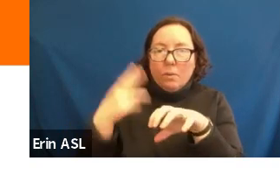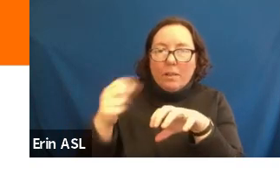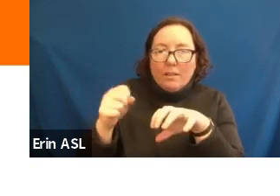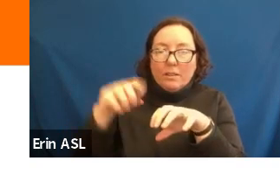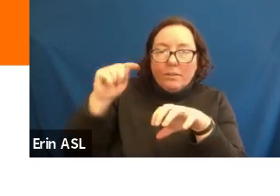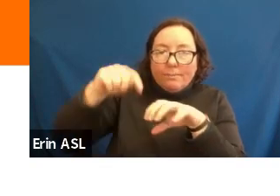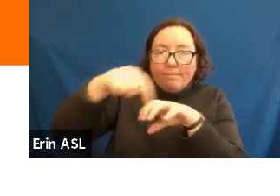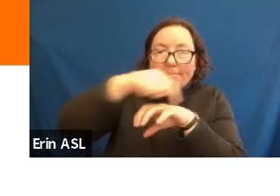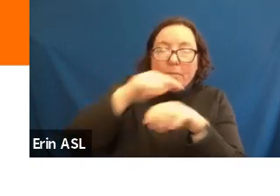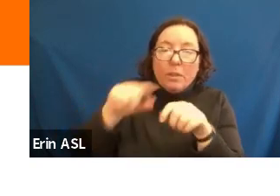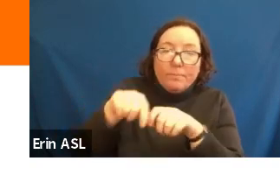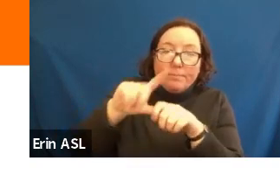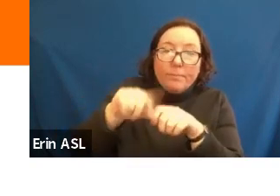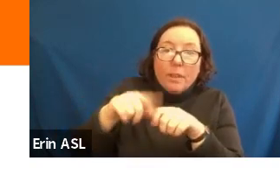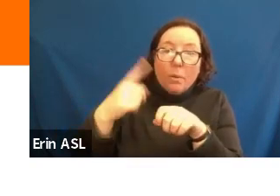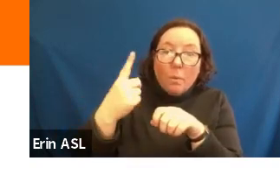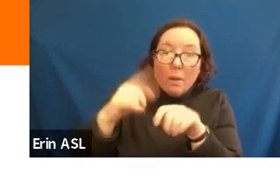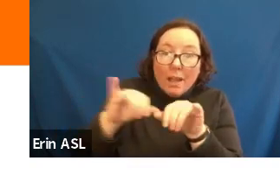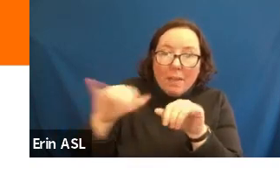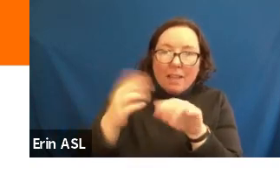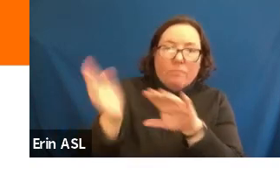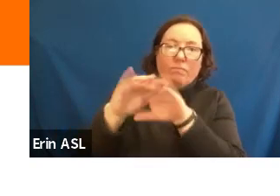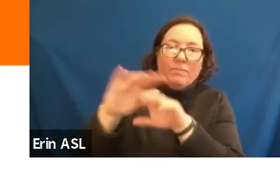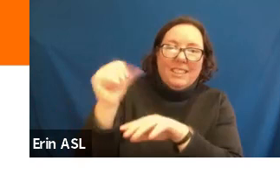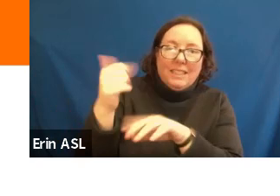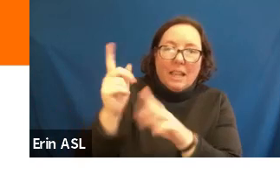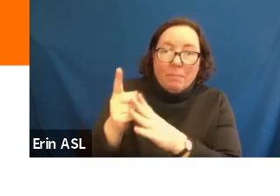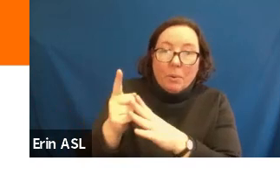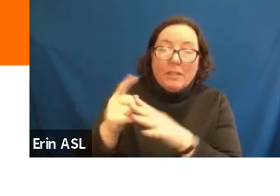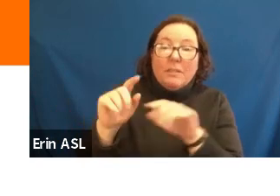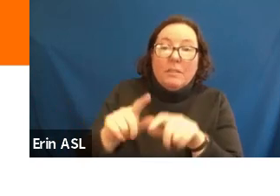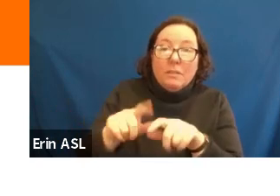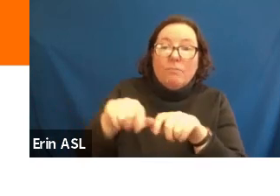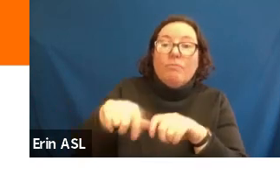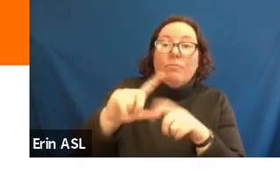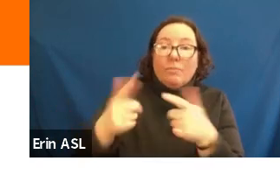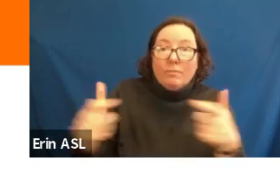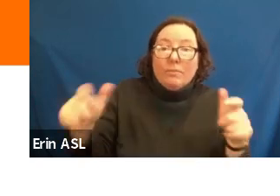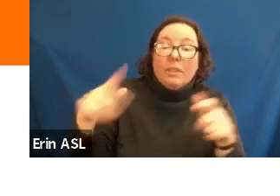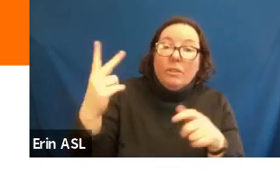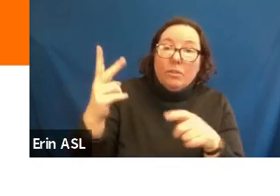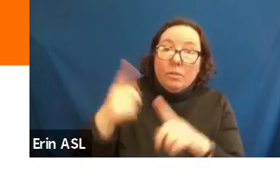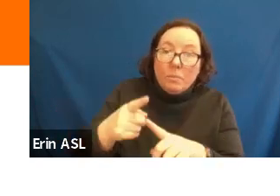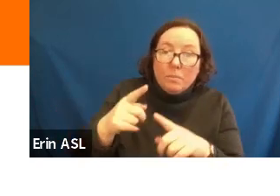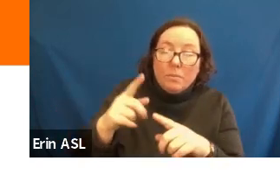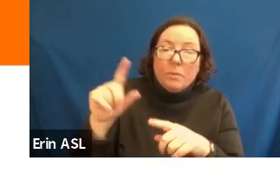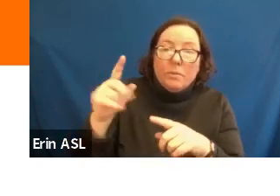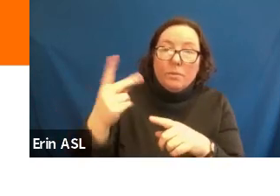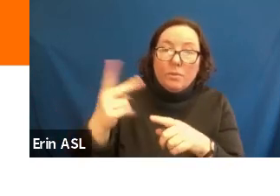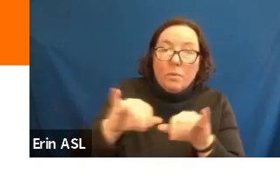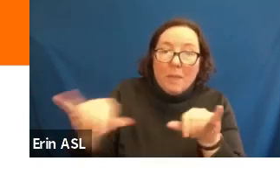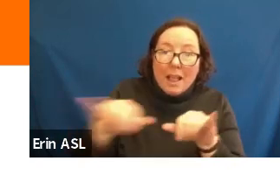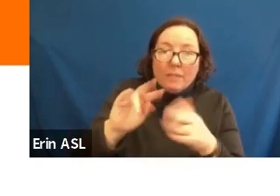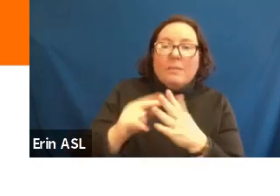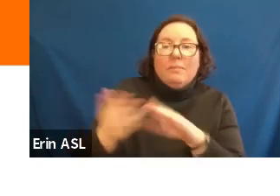live within 1 mile receive 10 additional points, and those who live within 2 miles receive an additional 5 points on their